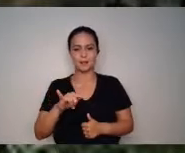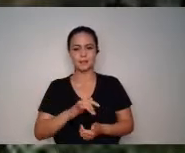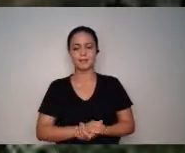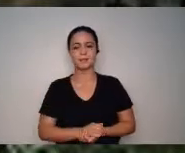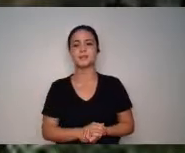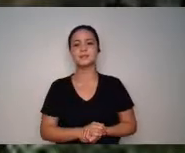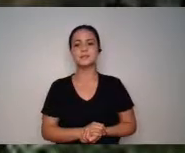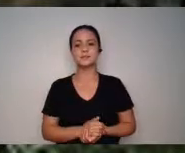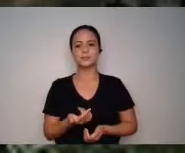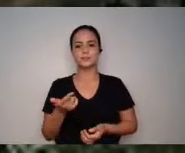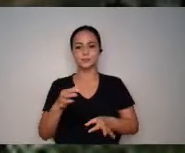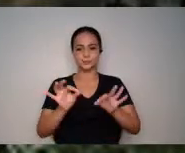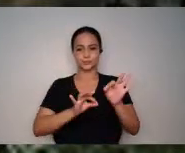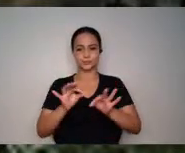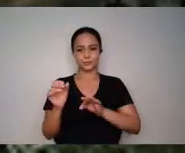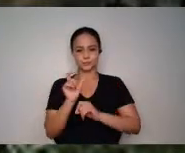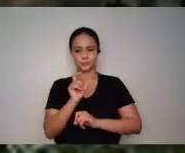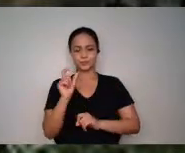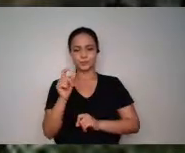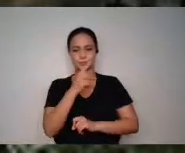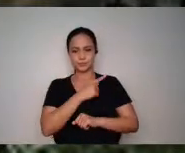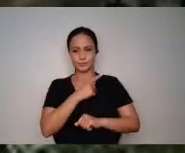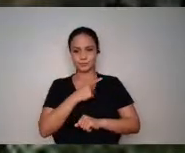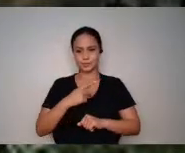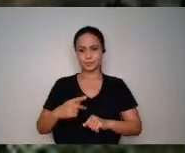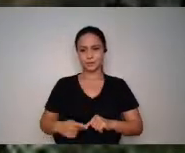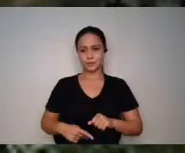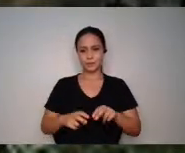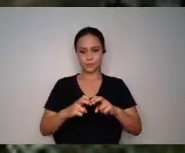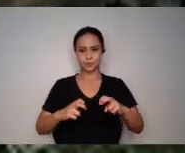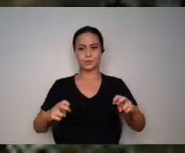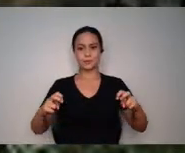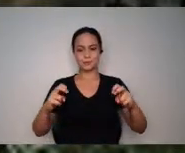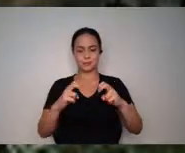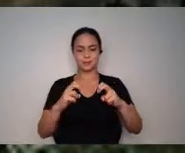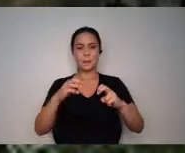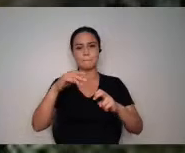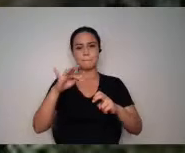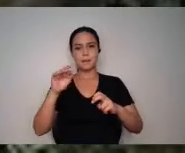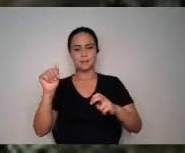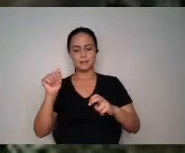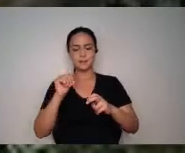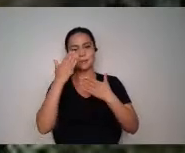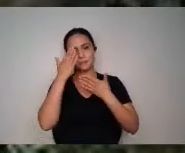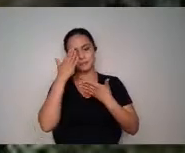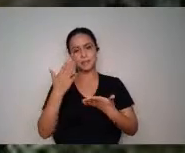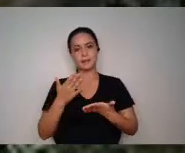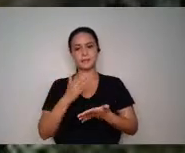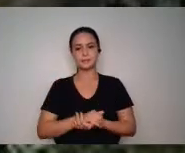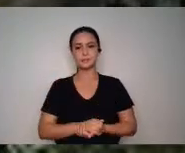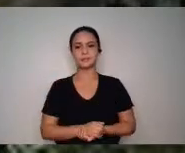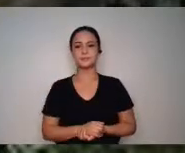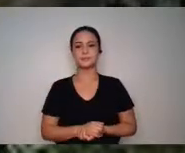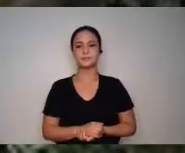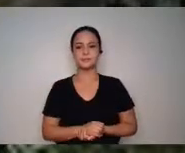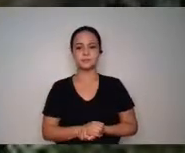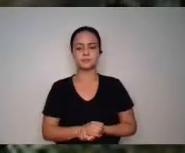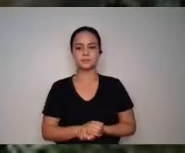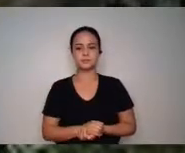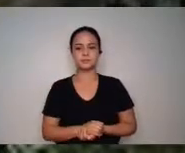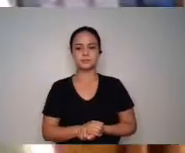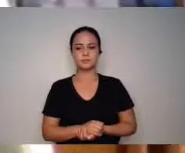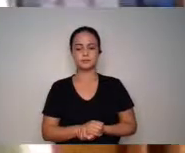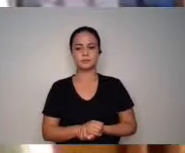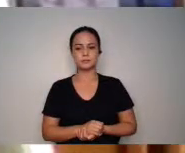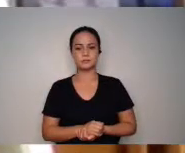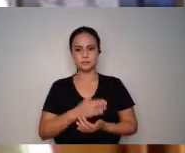presentation, Dr. Marnie Dobson. Now I'm going to pass the floor back to the president of the panel, Dr. Aparecida Gurgel.